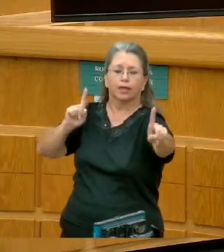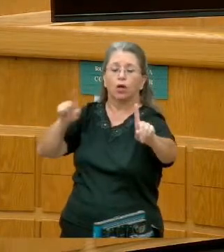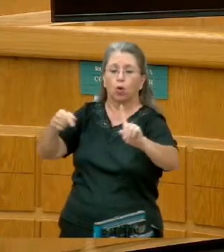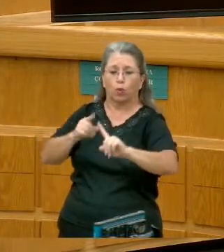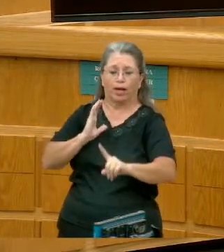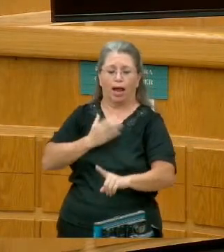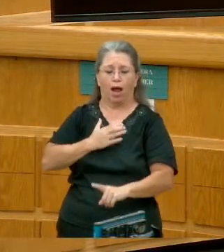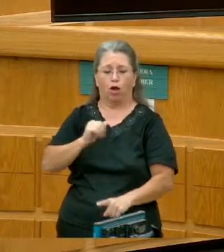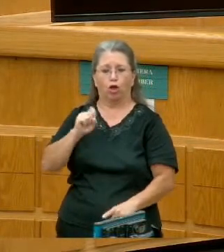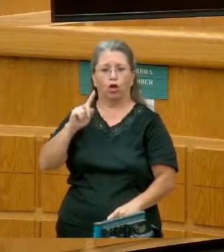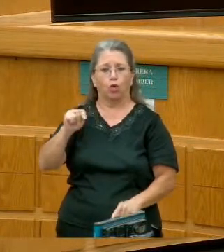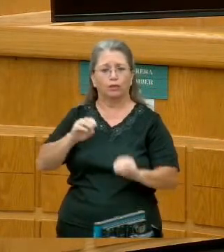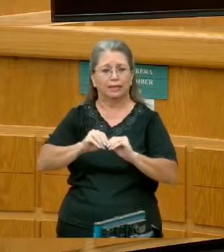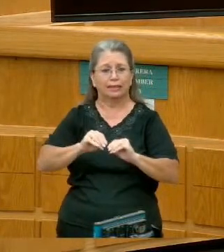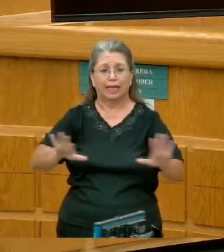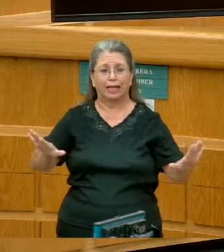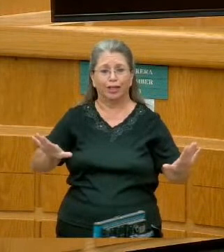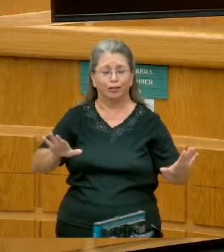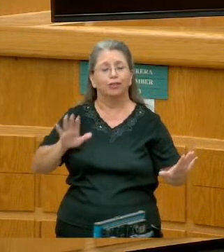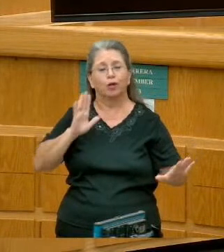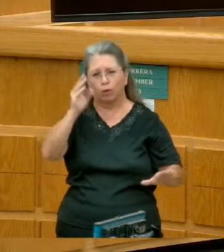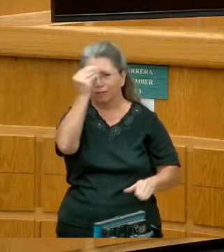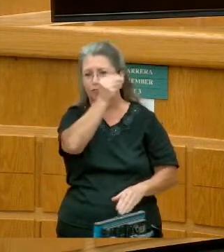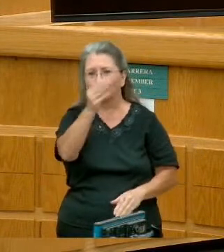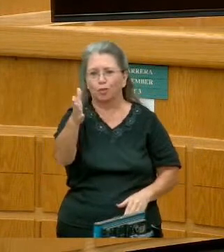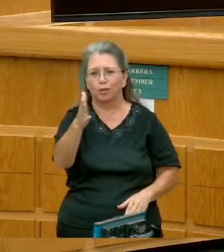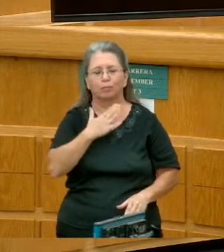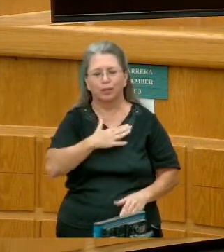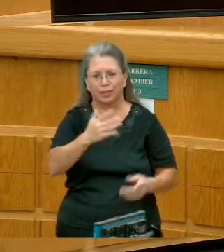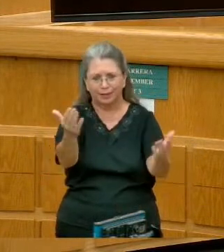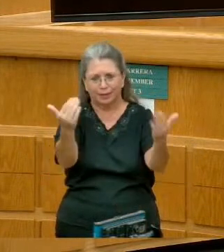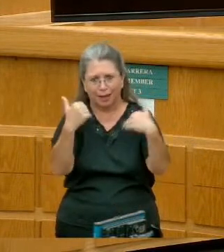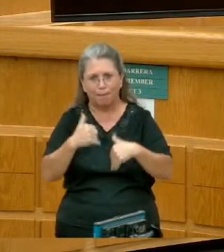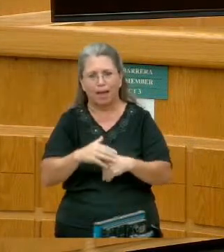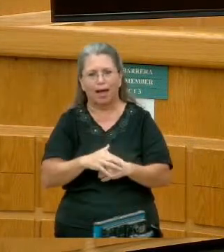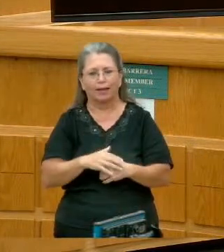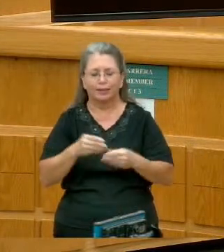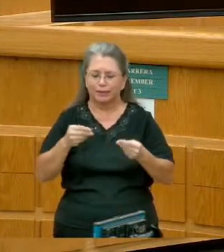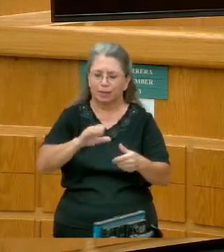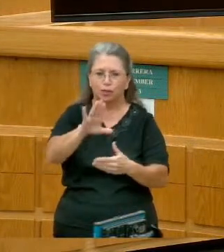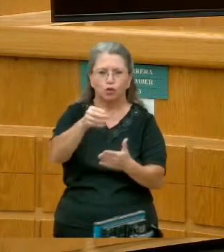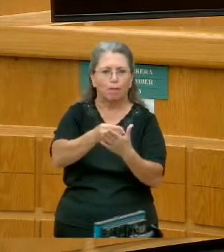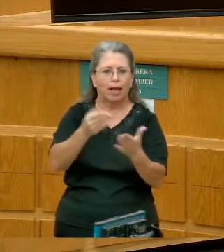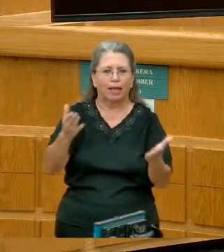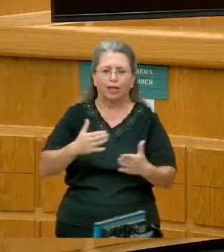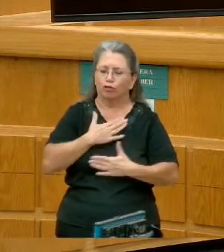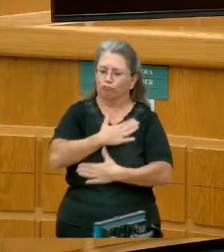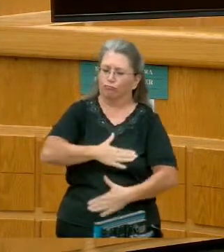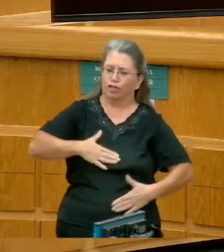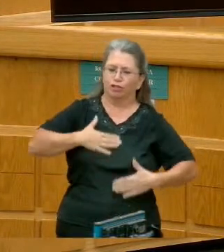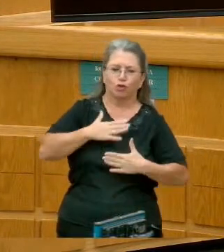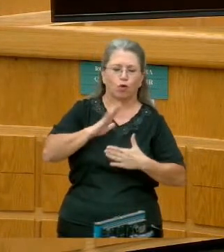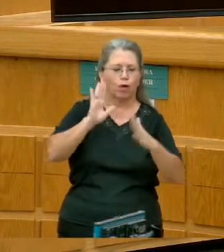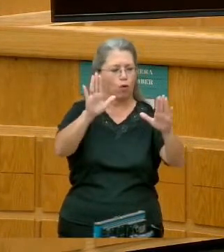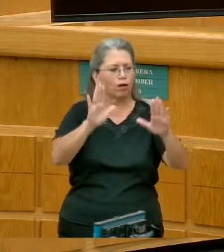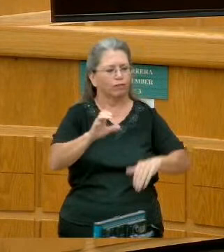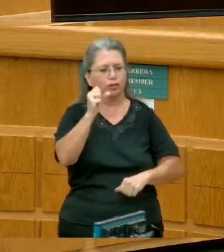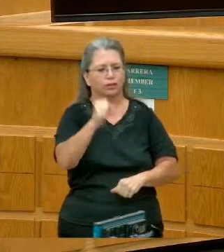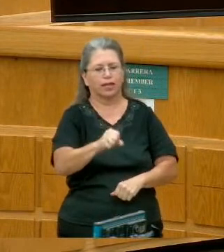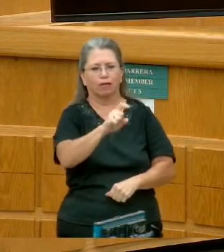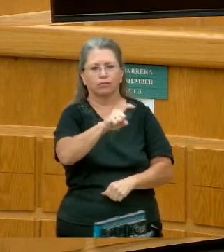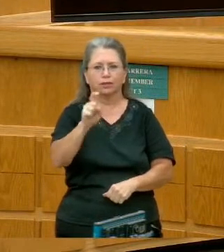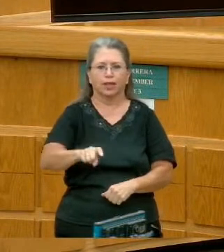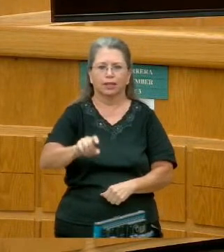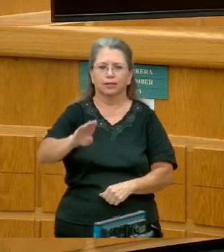know. And we're going to have you come back, spend your money, enjoy everything that's wonderful about the South Texas